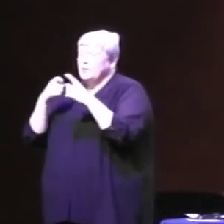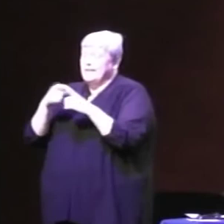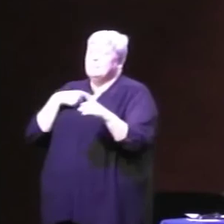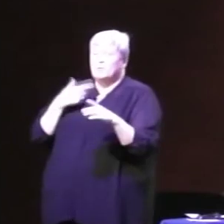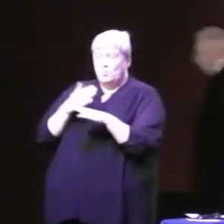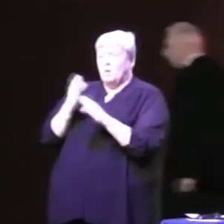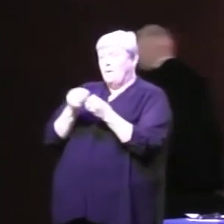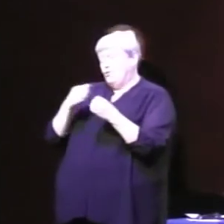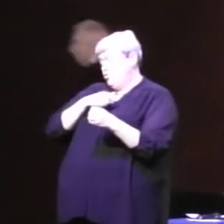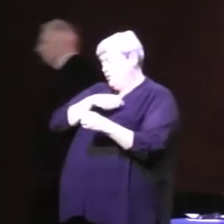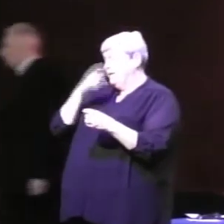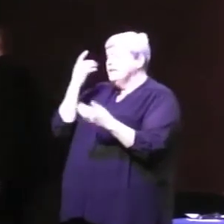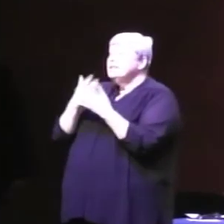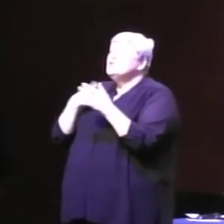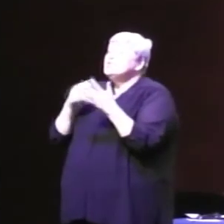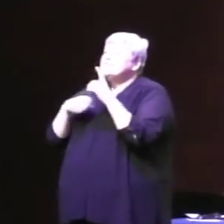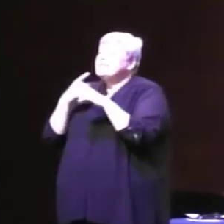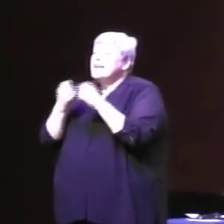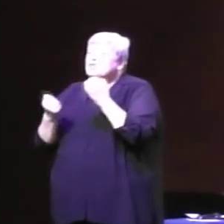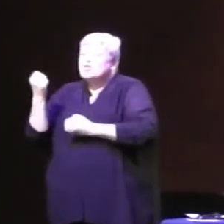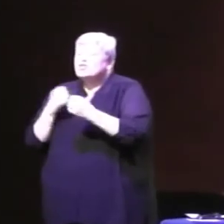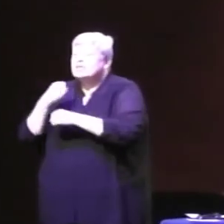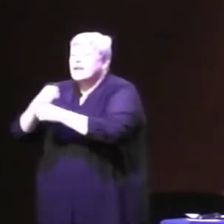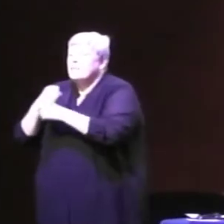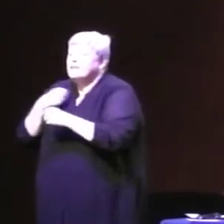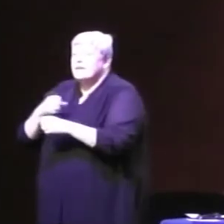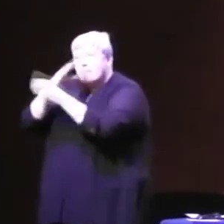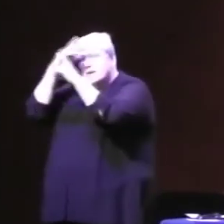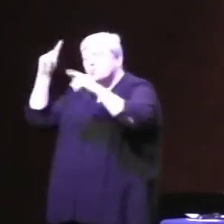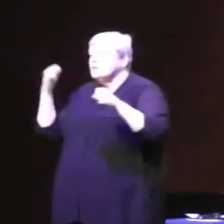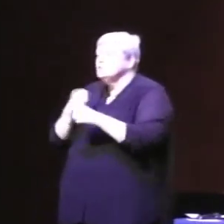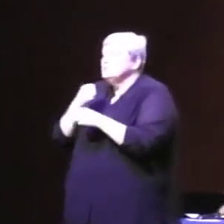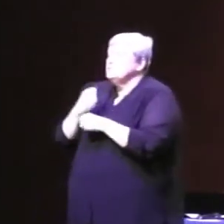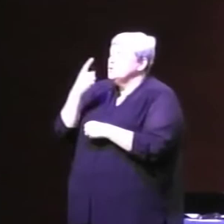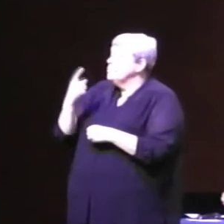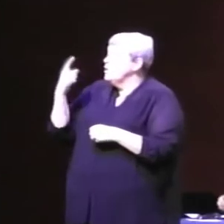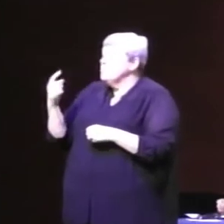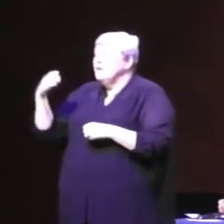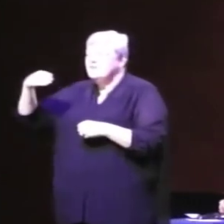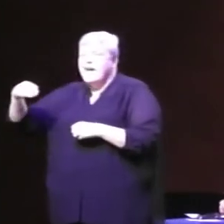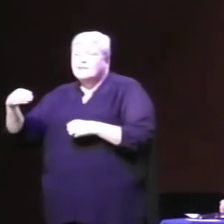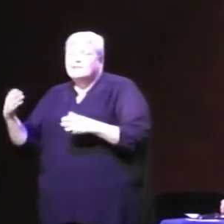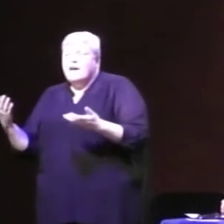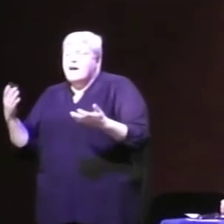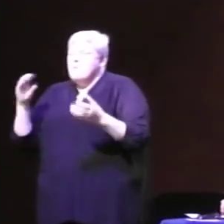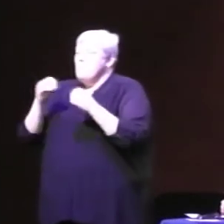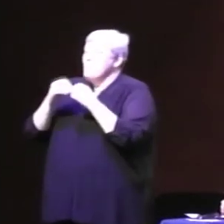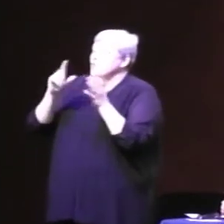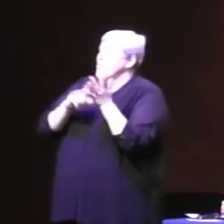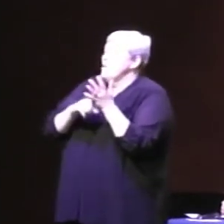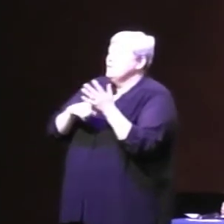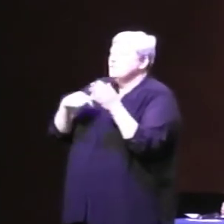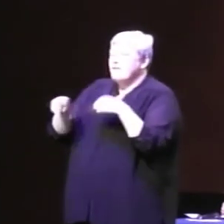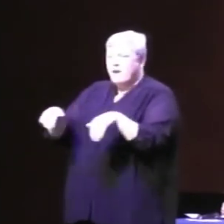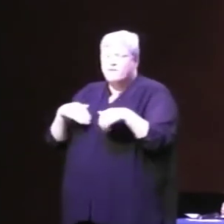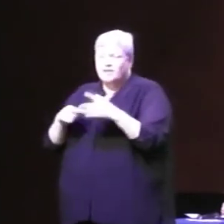justice campaign, says, imagine what we could do with £119 billion of avoided and evaded tax if only this was collected.